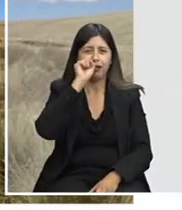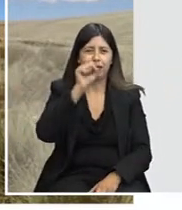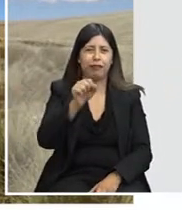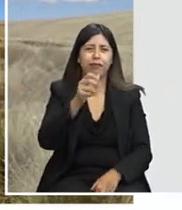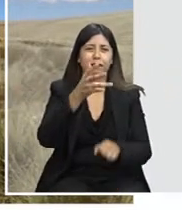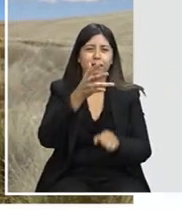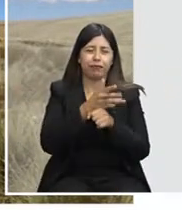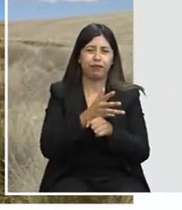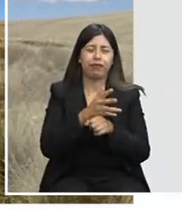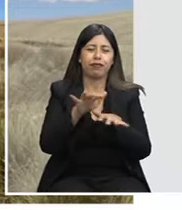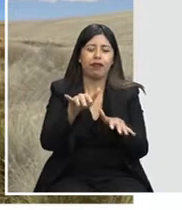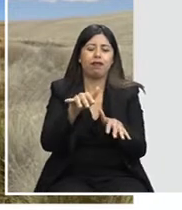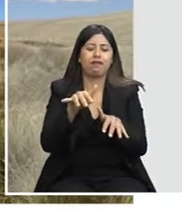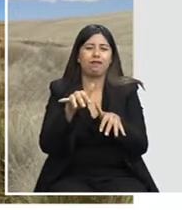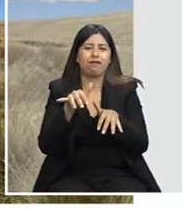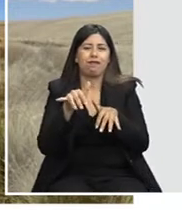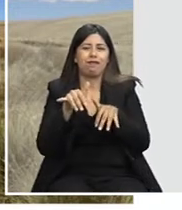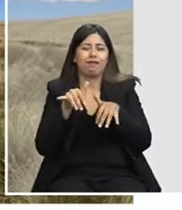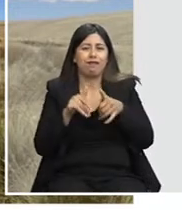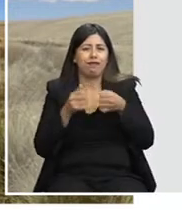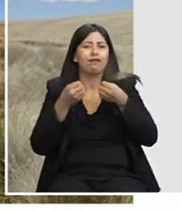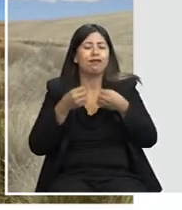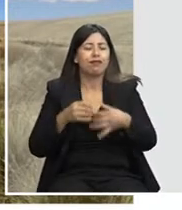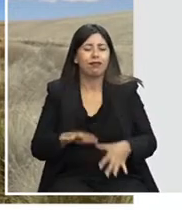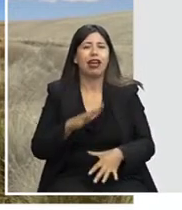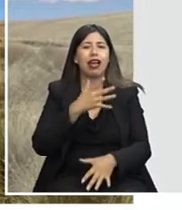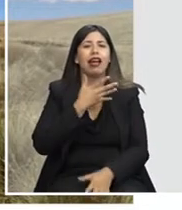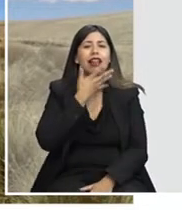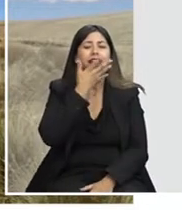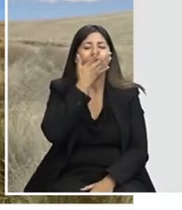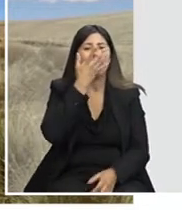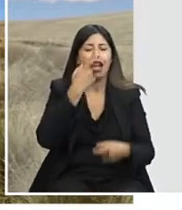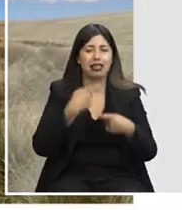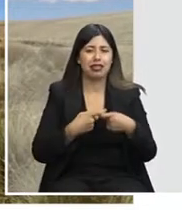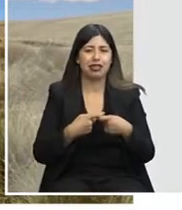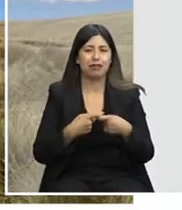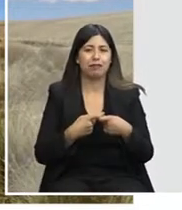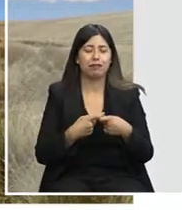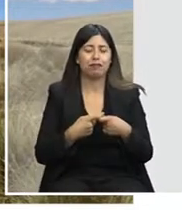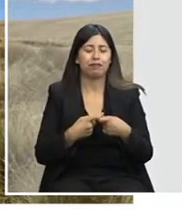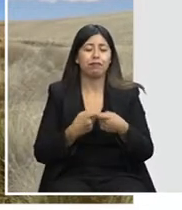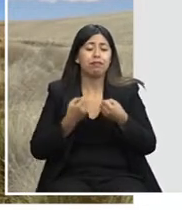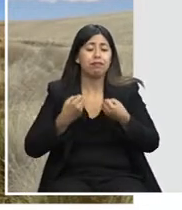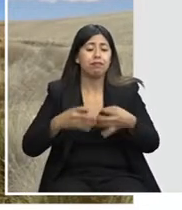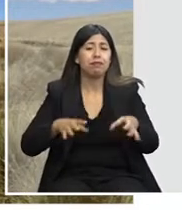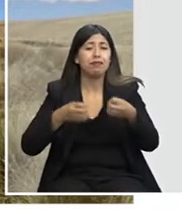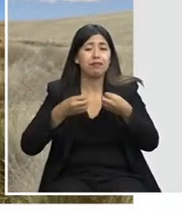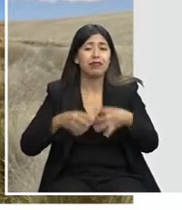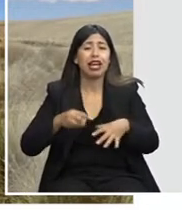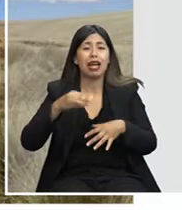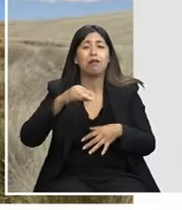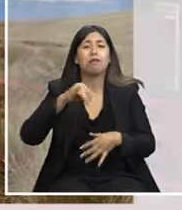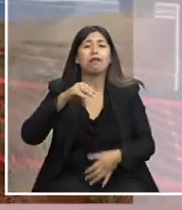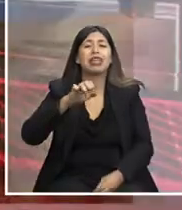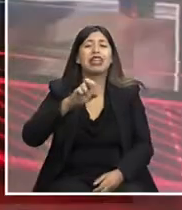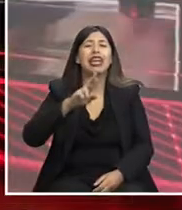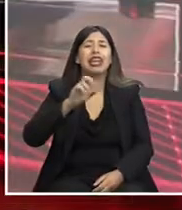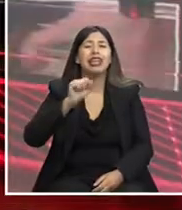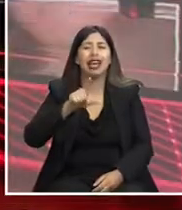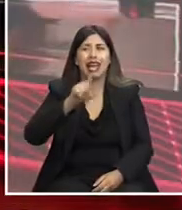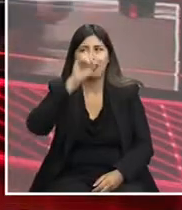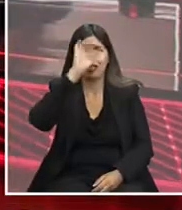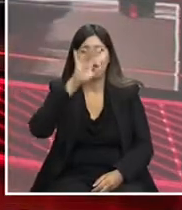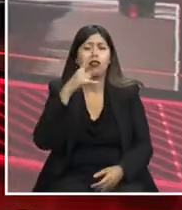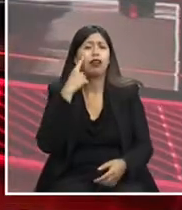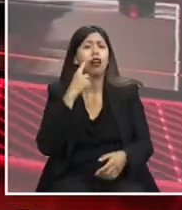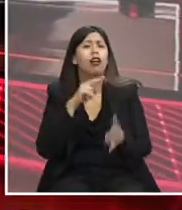What's the solution? Well, the thing driving these trends are greenhouse gas emissions and how that's affecting our